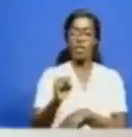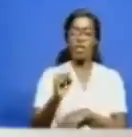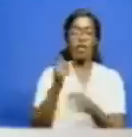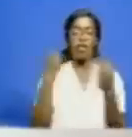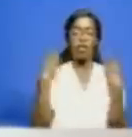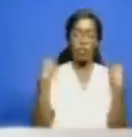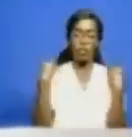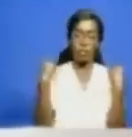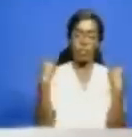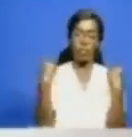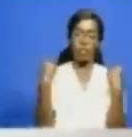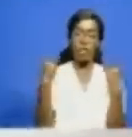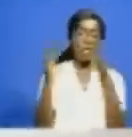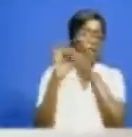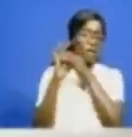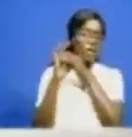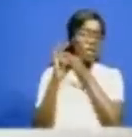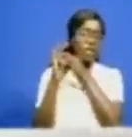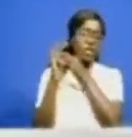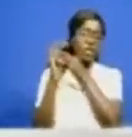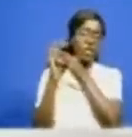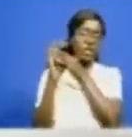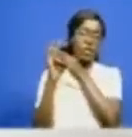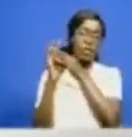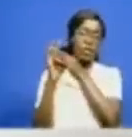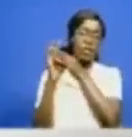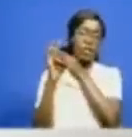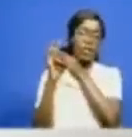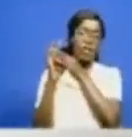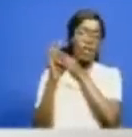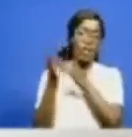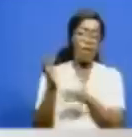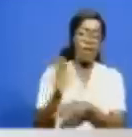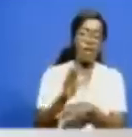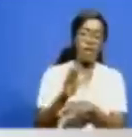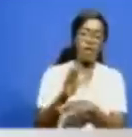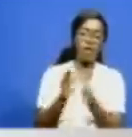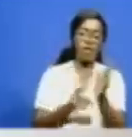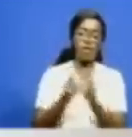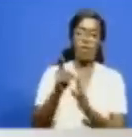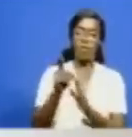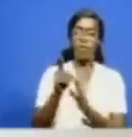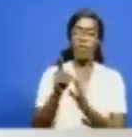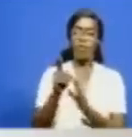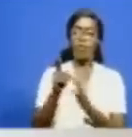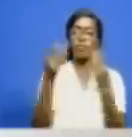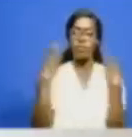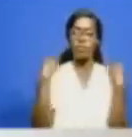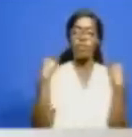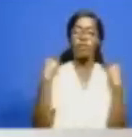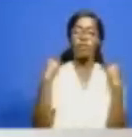Sports, Culture and Heritage to embark immediately on the development of a sports